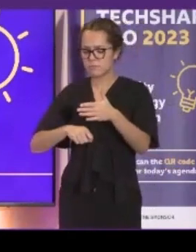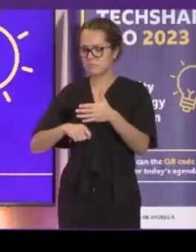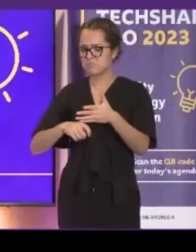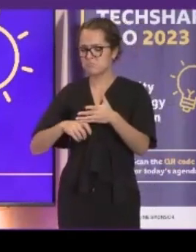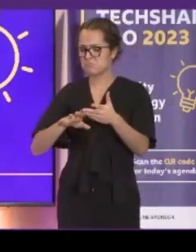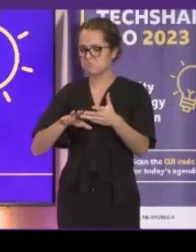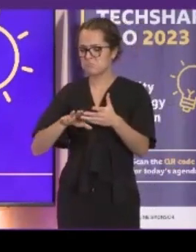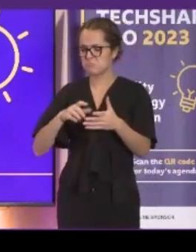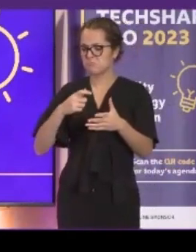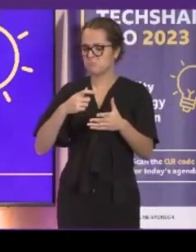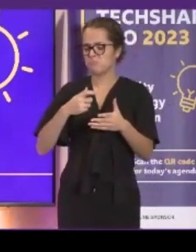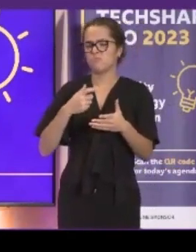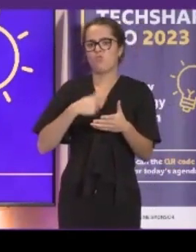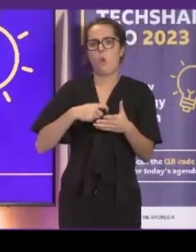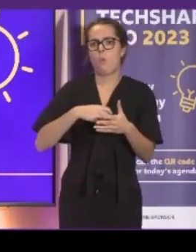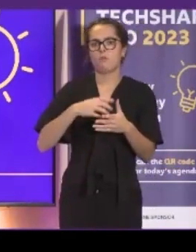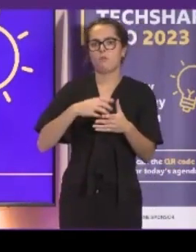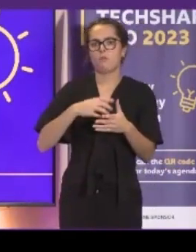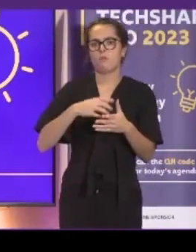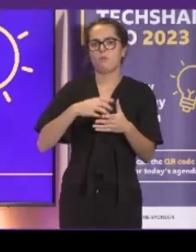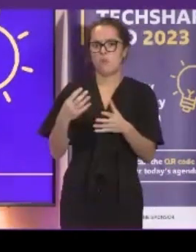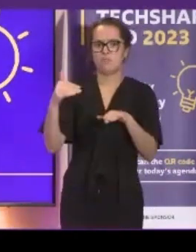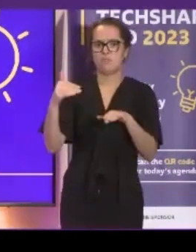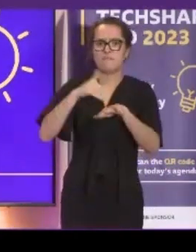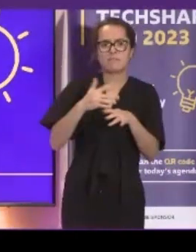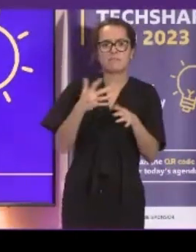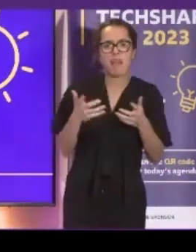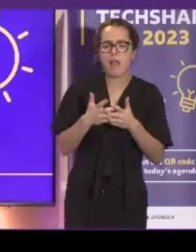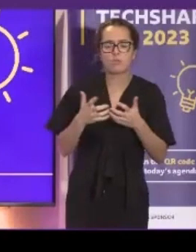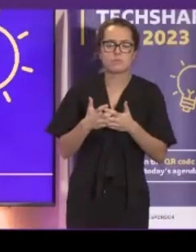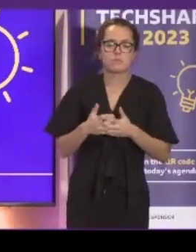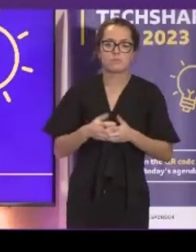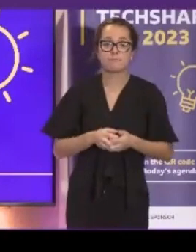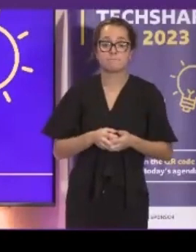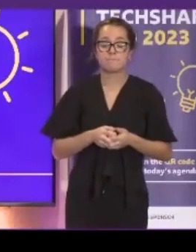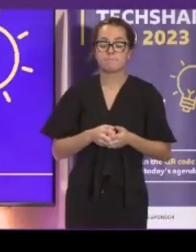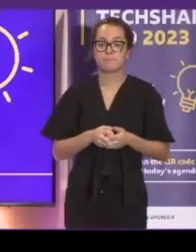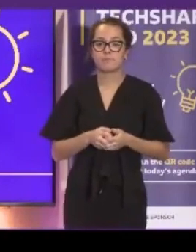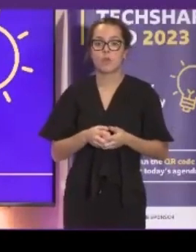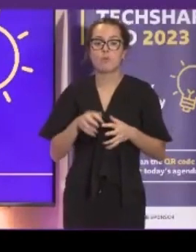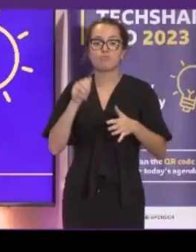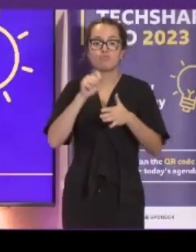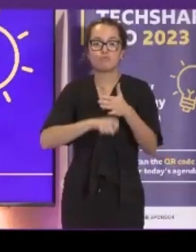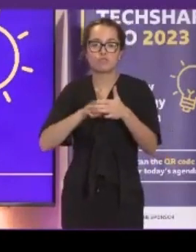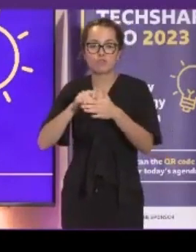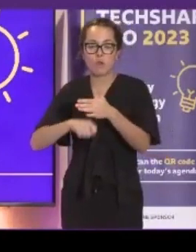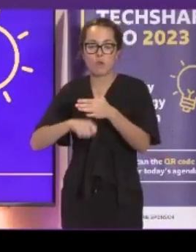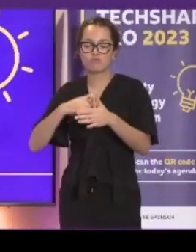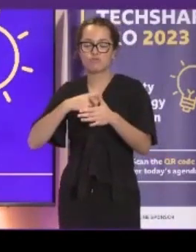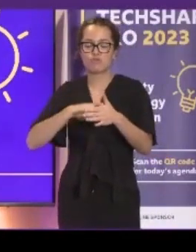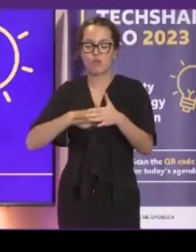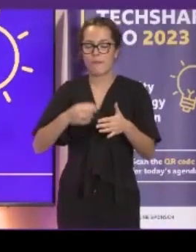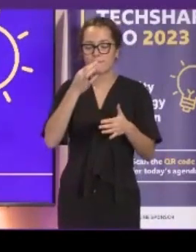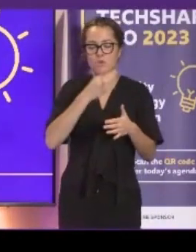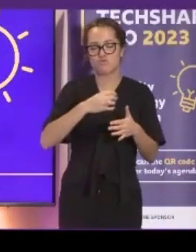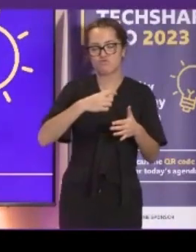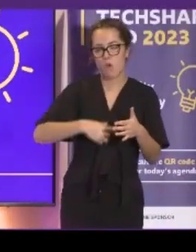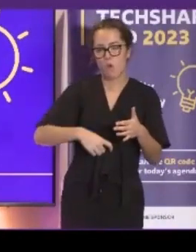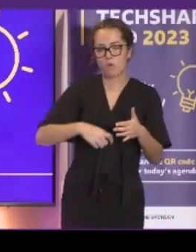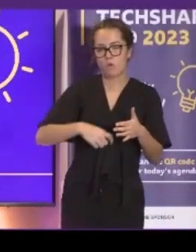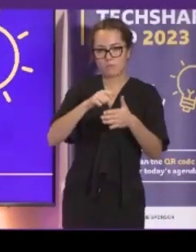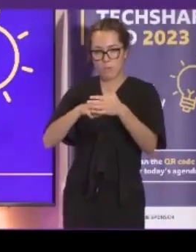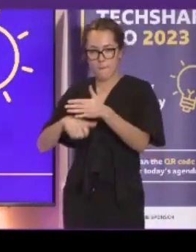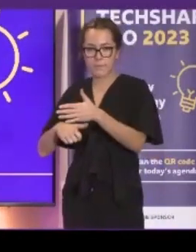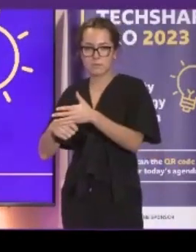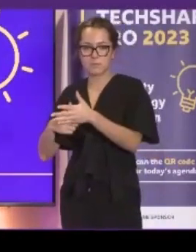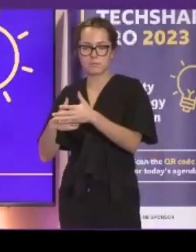and how do you set those expectations with suppliers? Yeah, sure. So I think procurement's role, there's a couple of roles that I think procurement can